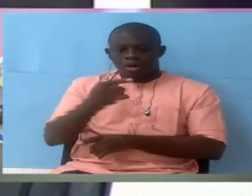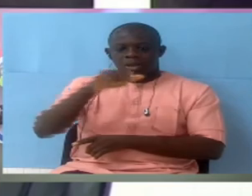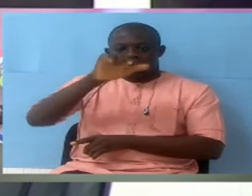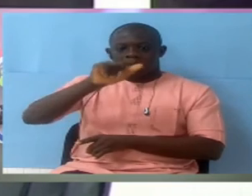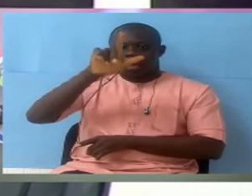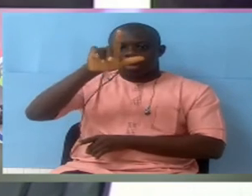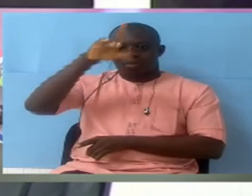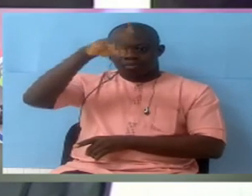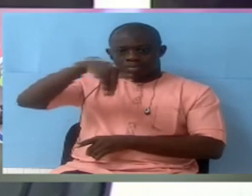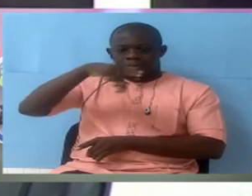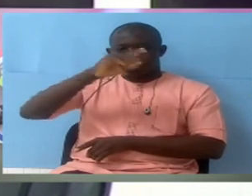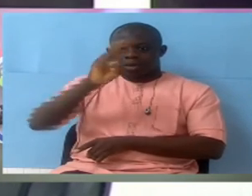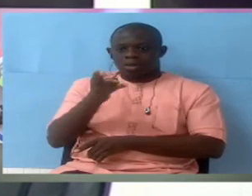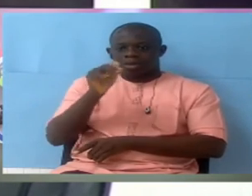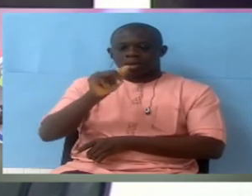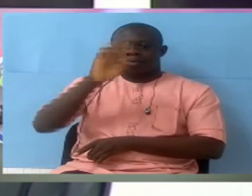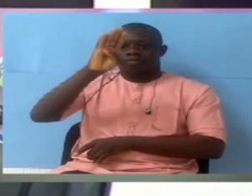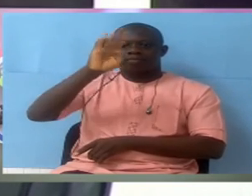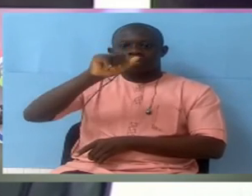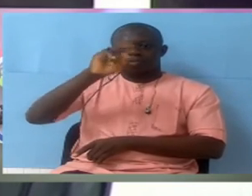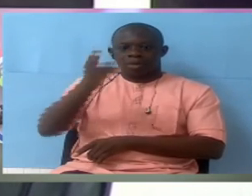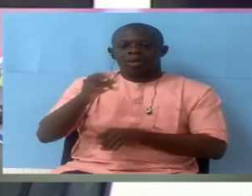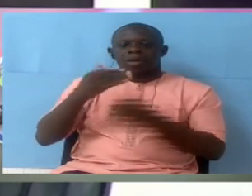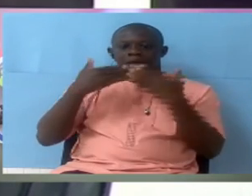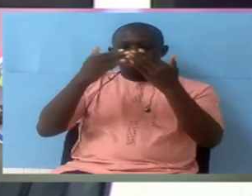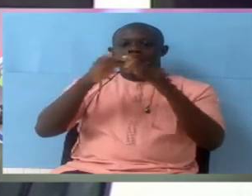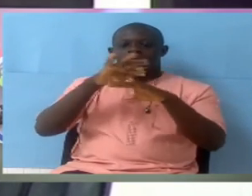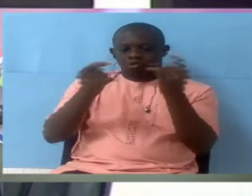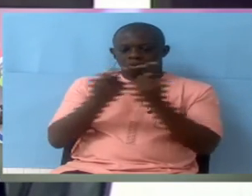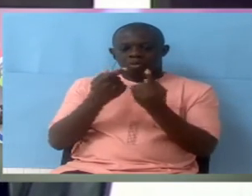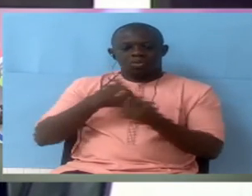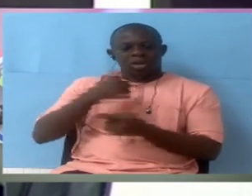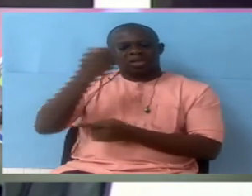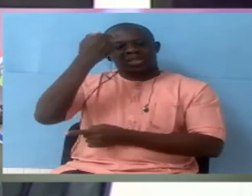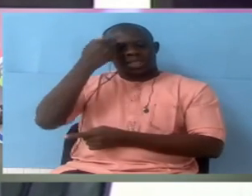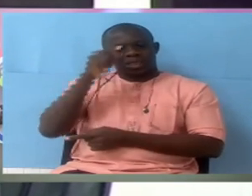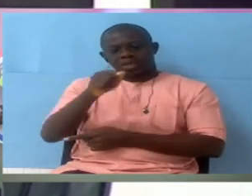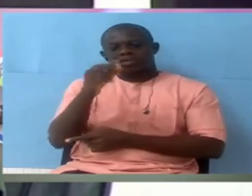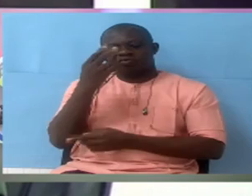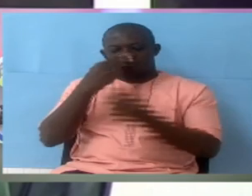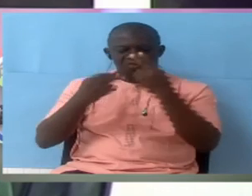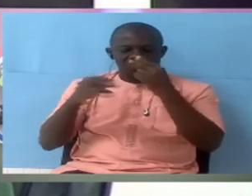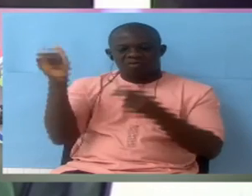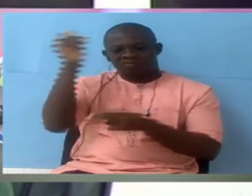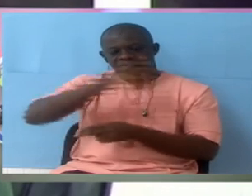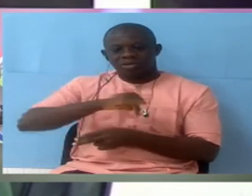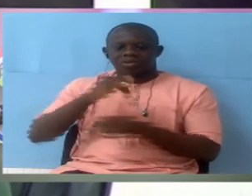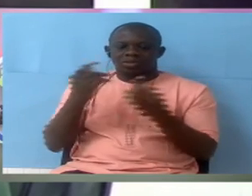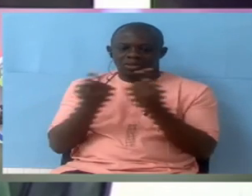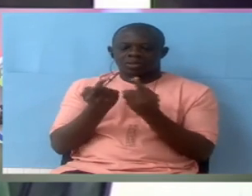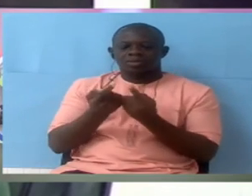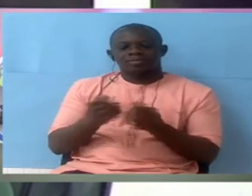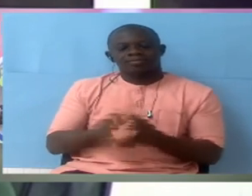Ndur Cham musuta waxa man Alpha Ba mo waxona mon daw te bam mako waxe dama ko janni.